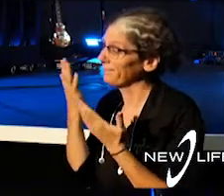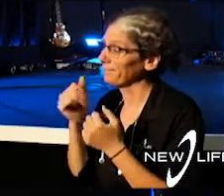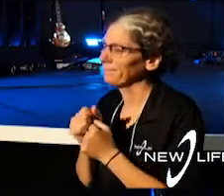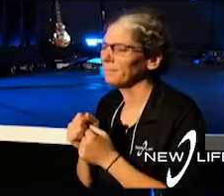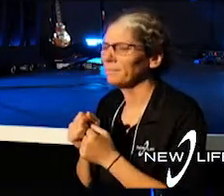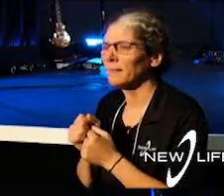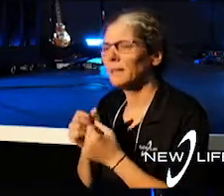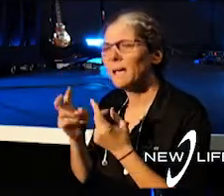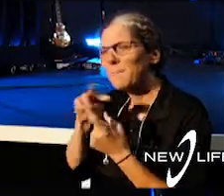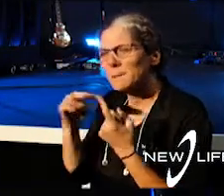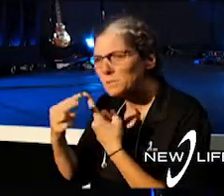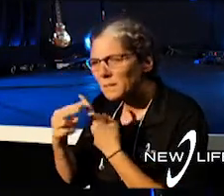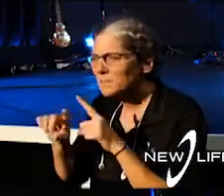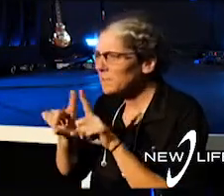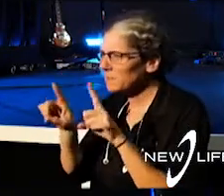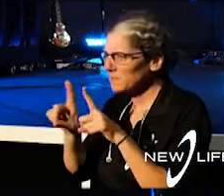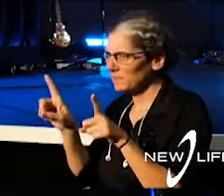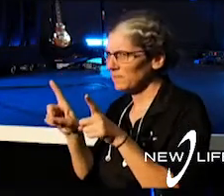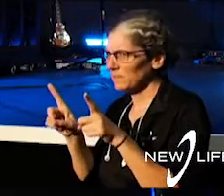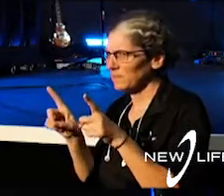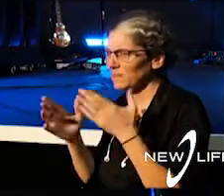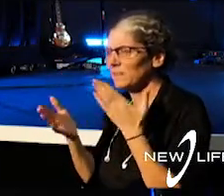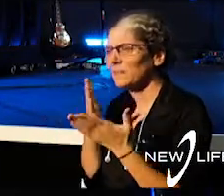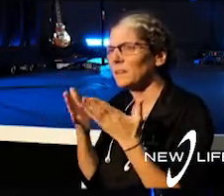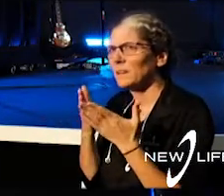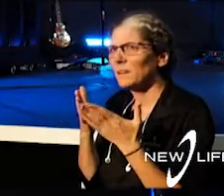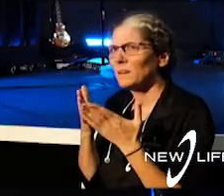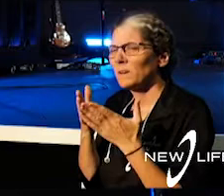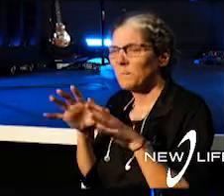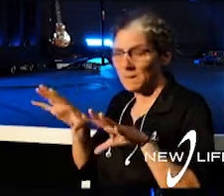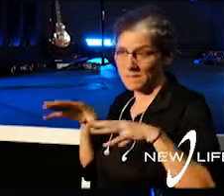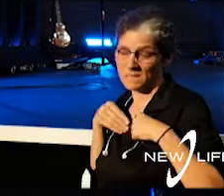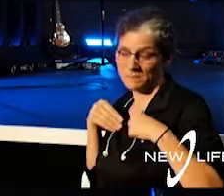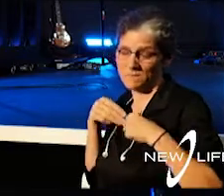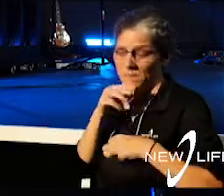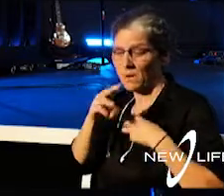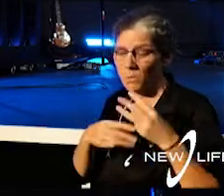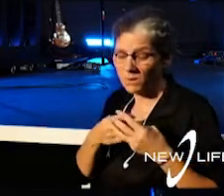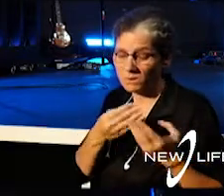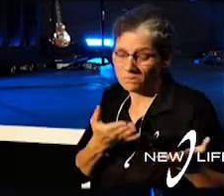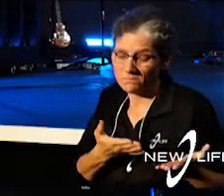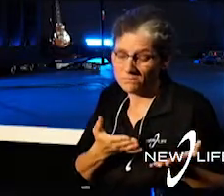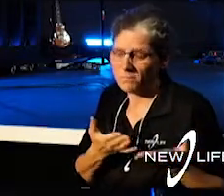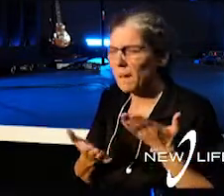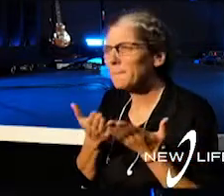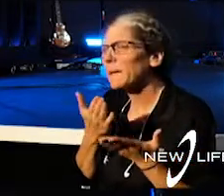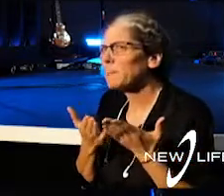different people. Maybe it looks like doing whatever it takes to be accepted by the world. Maybe it means,